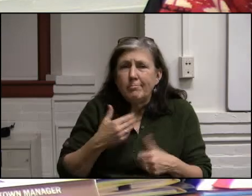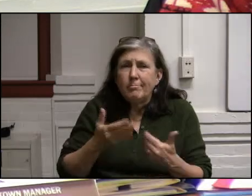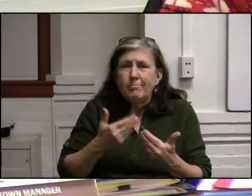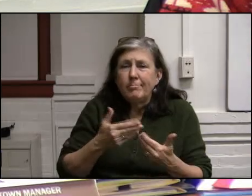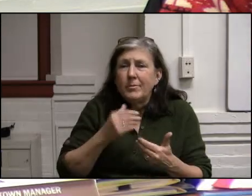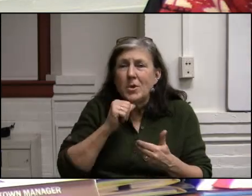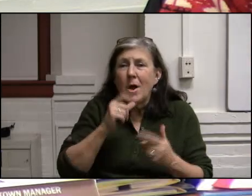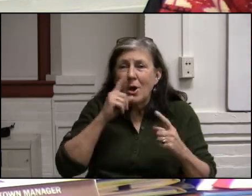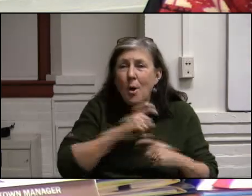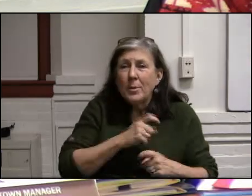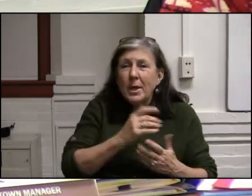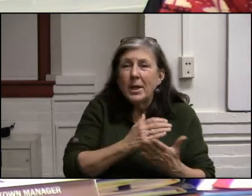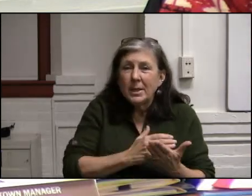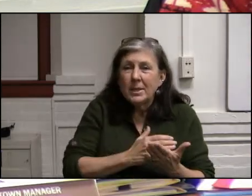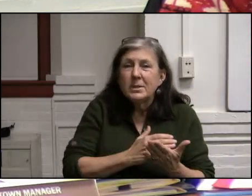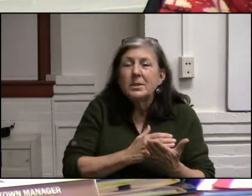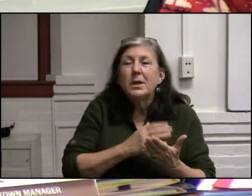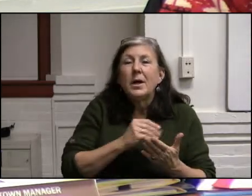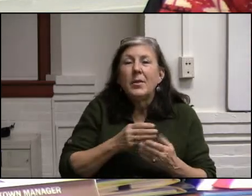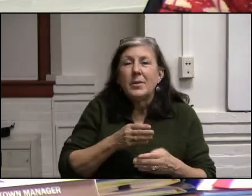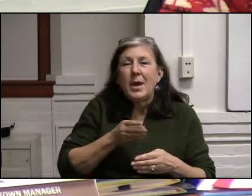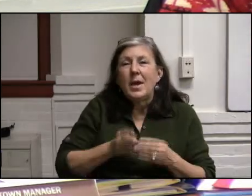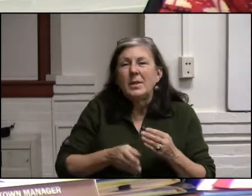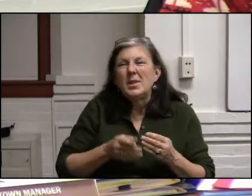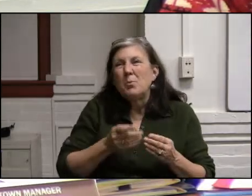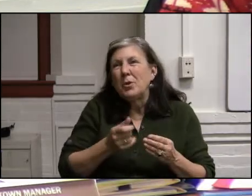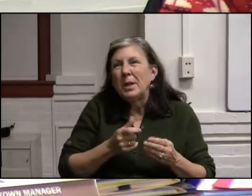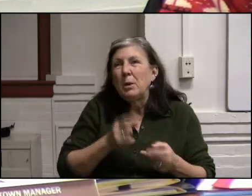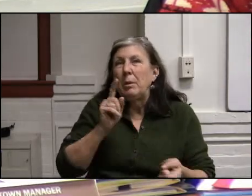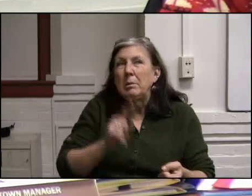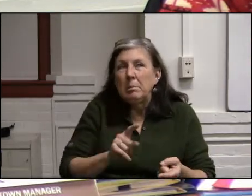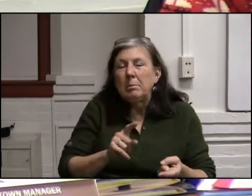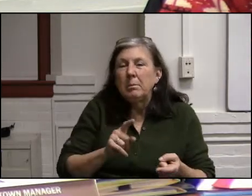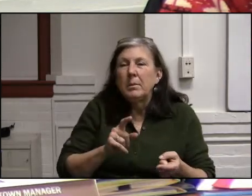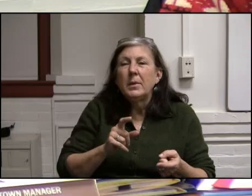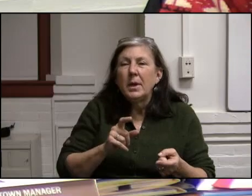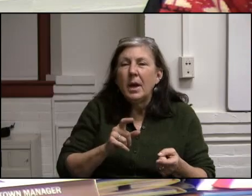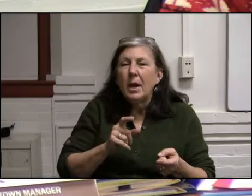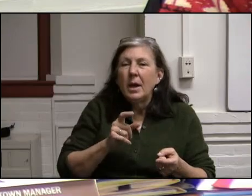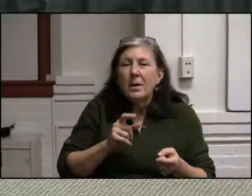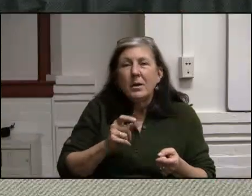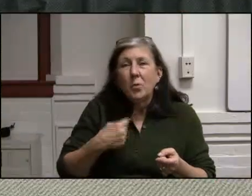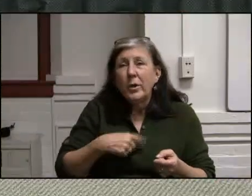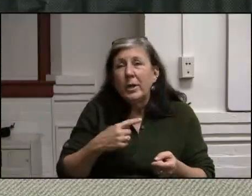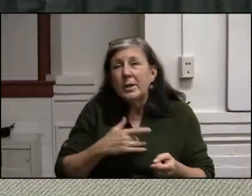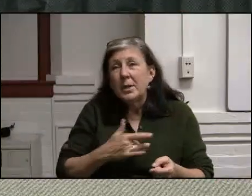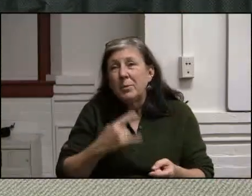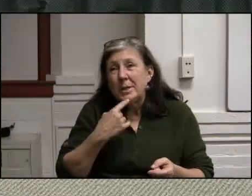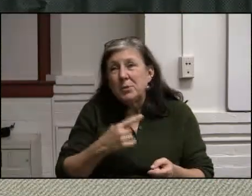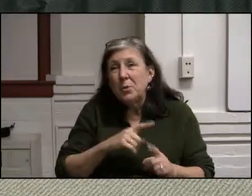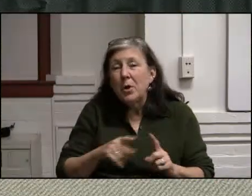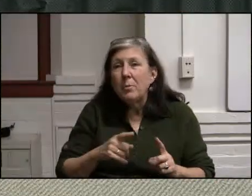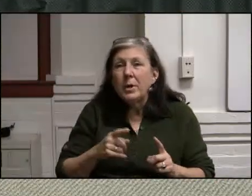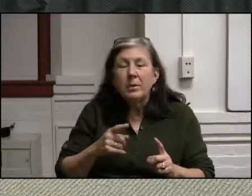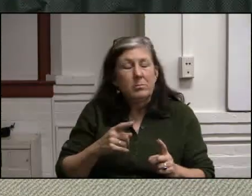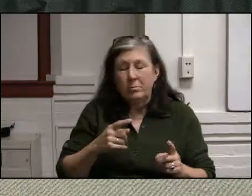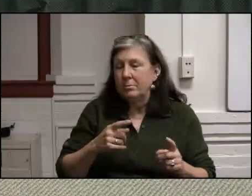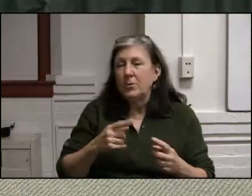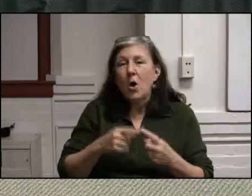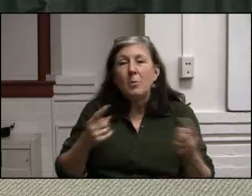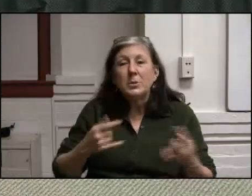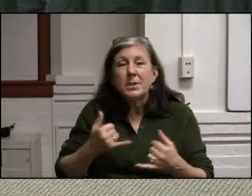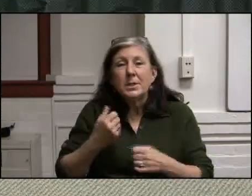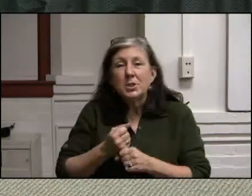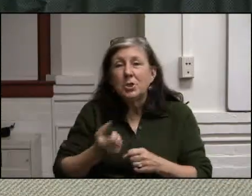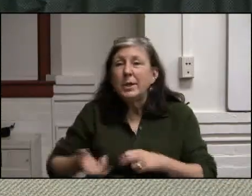with news that we're a little disappointed with. It's not usually a big decline, but it's usually a decline. And instead, this year we